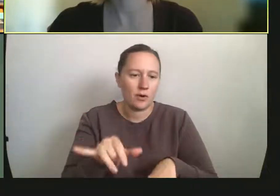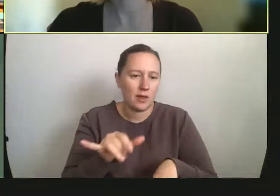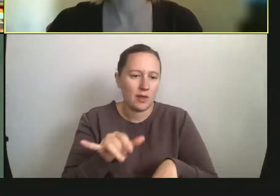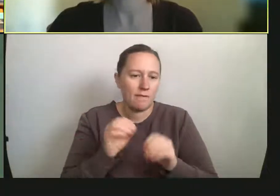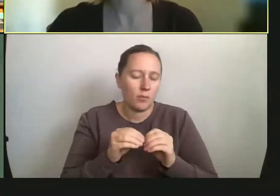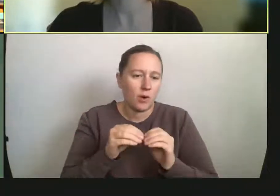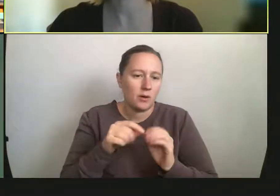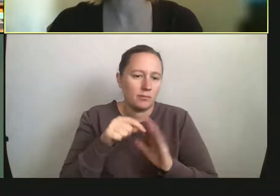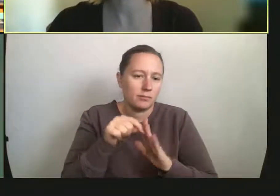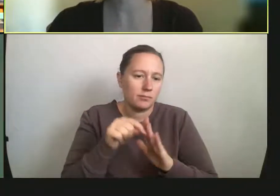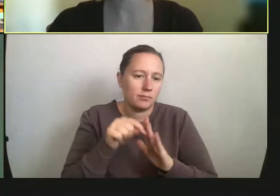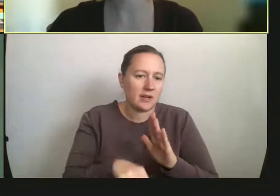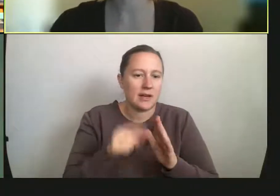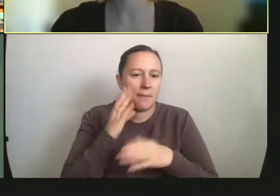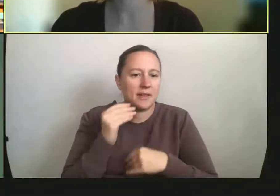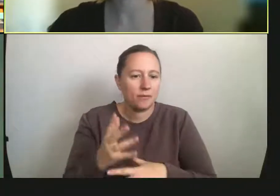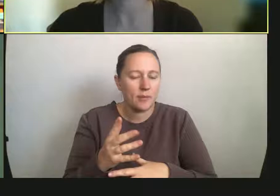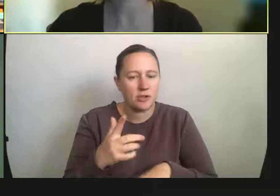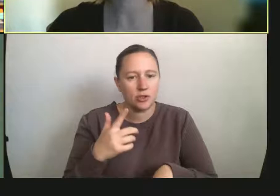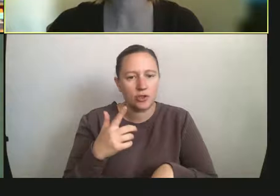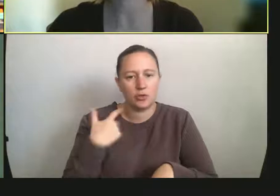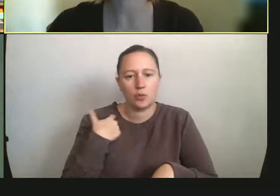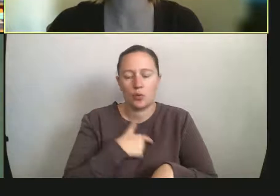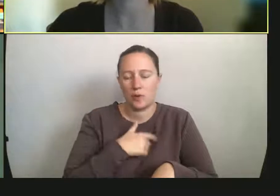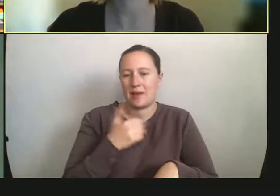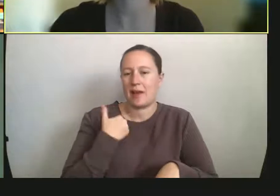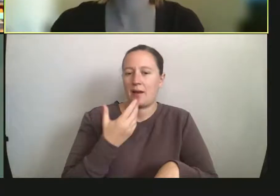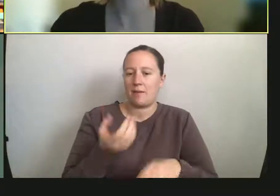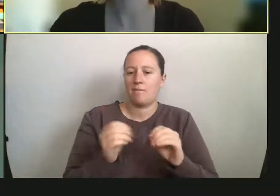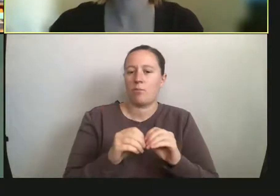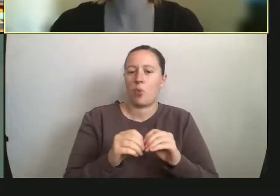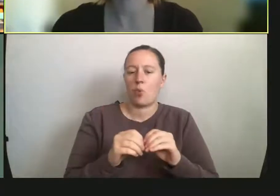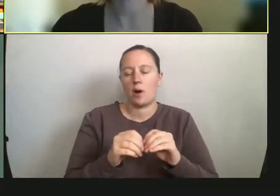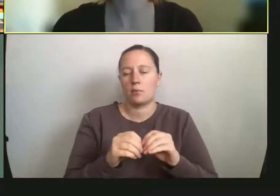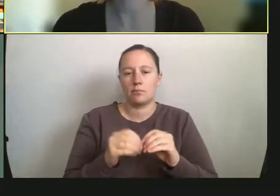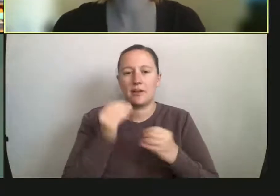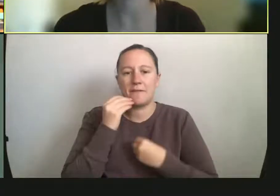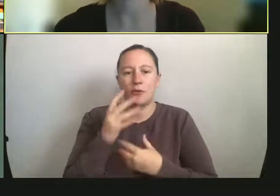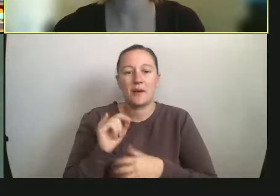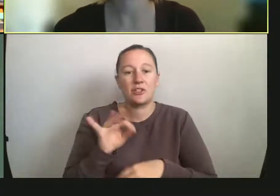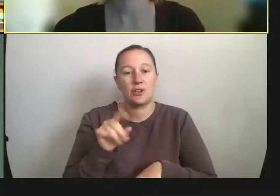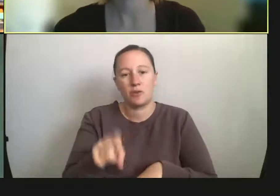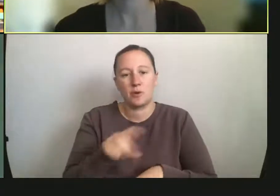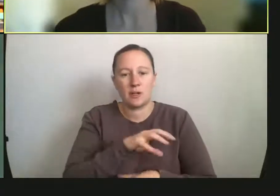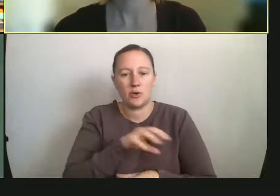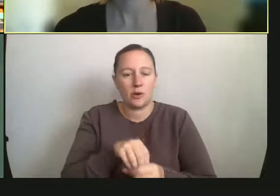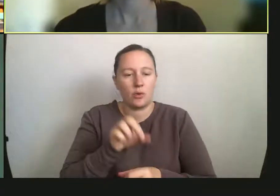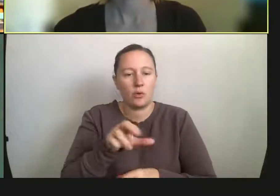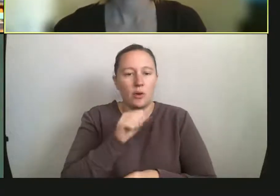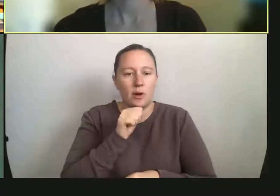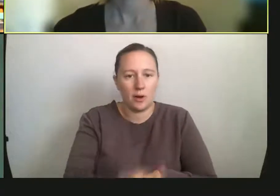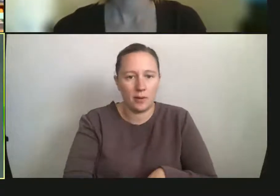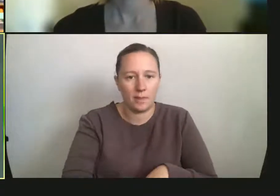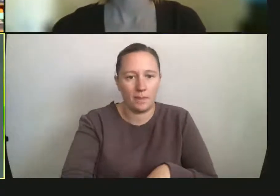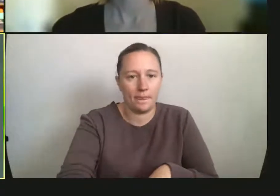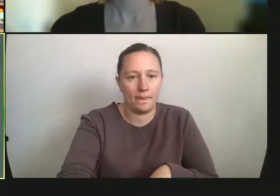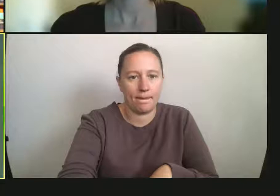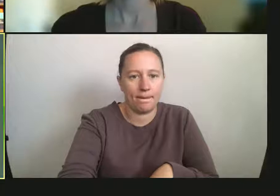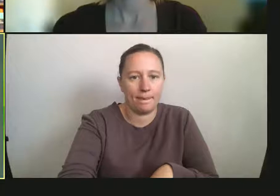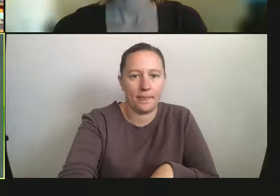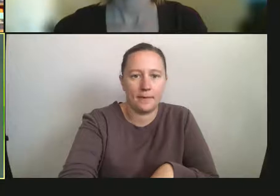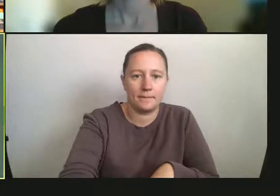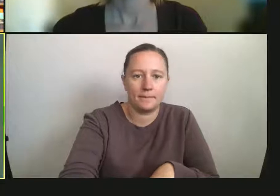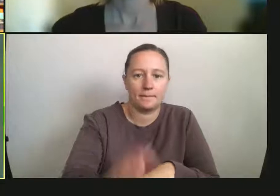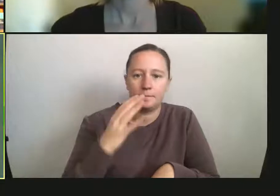so that it will be more obvious as you're making plans for an application whether or not you need to include a plan. Wonderful, thank